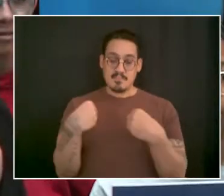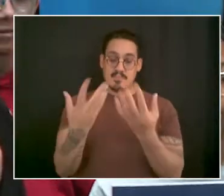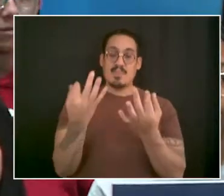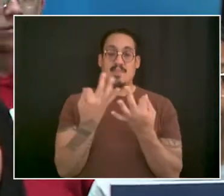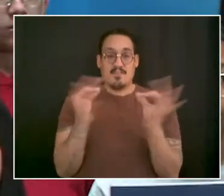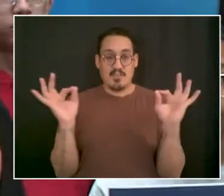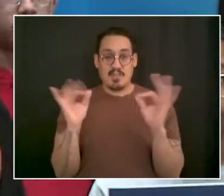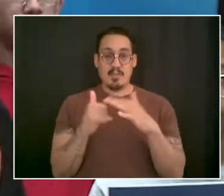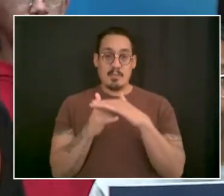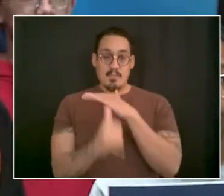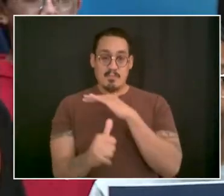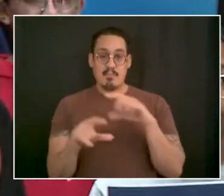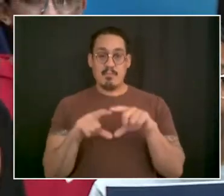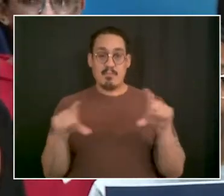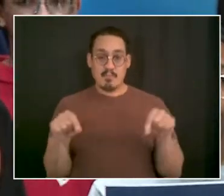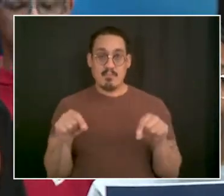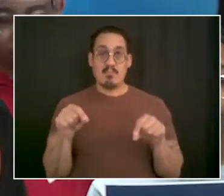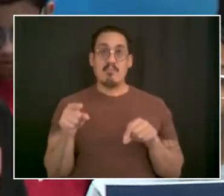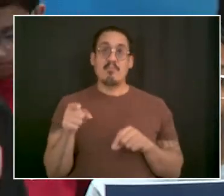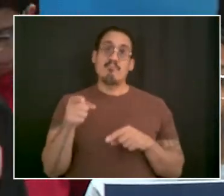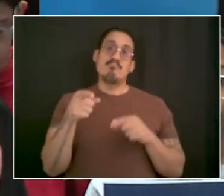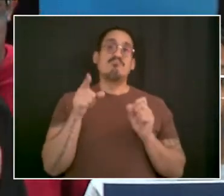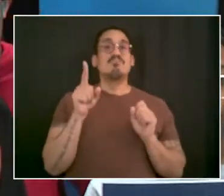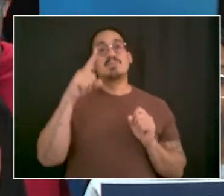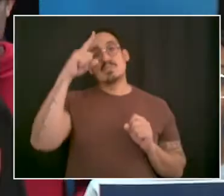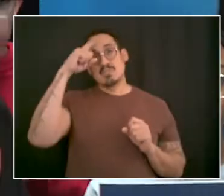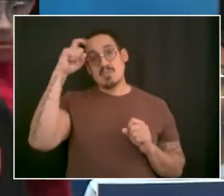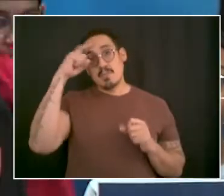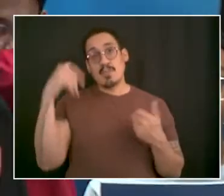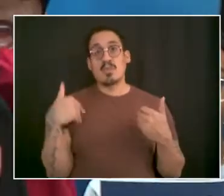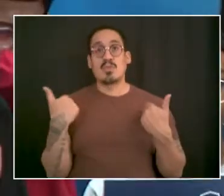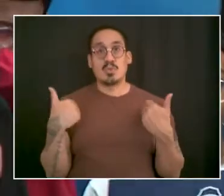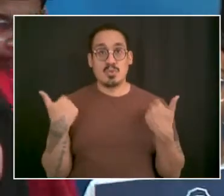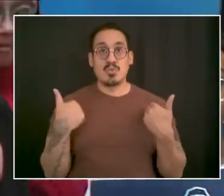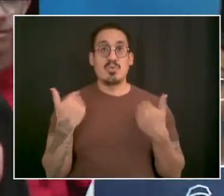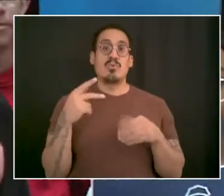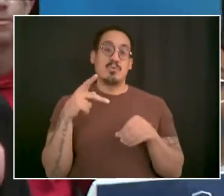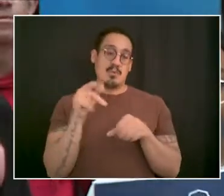for summer youth employment participants.